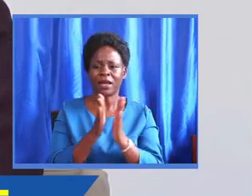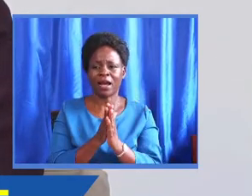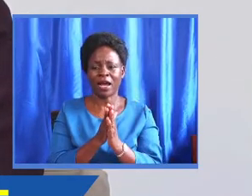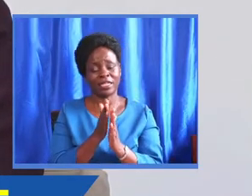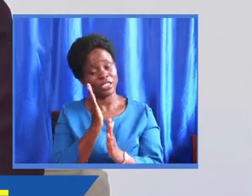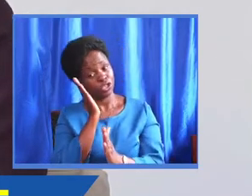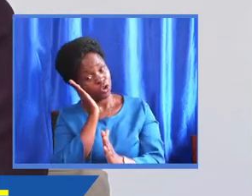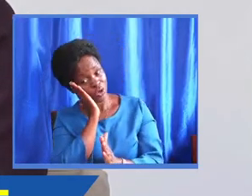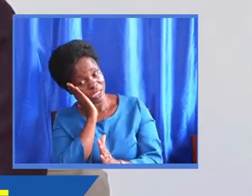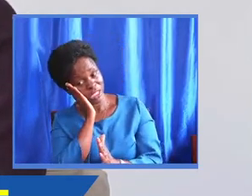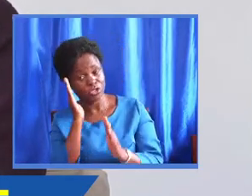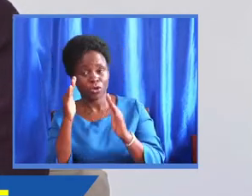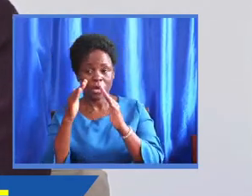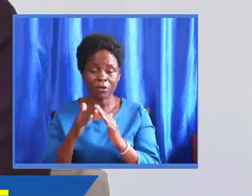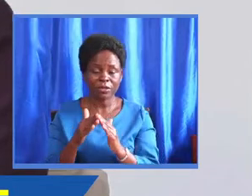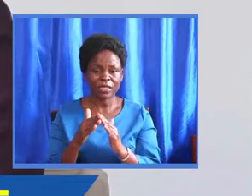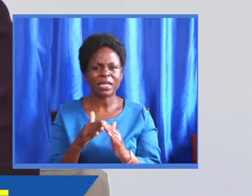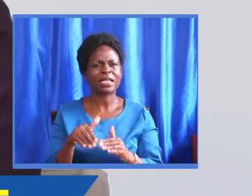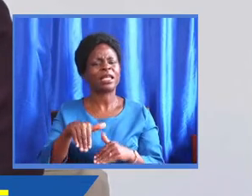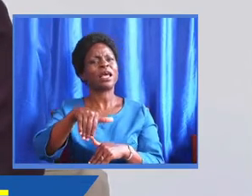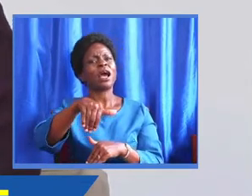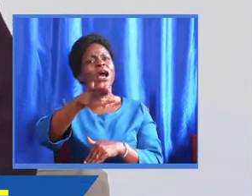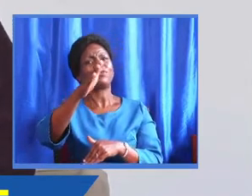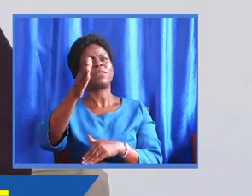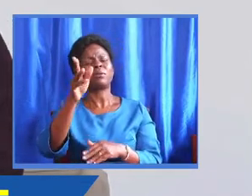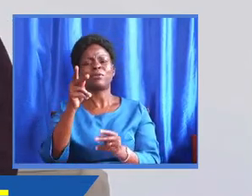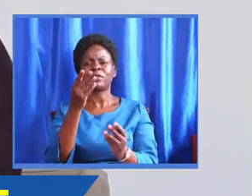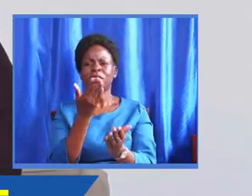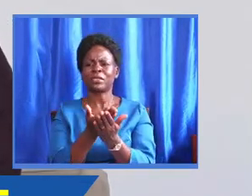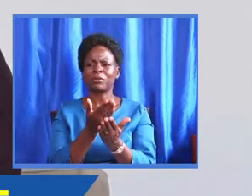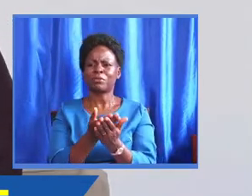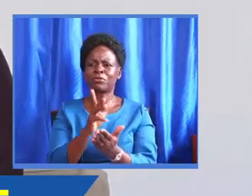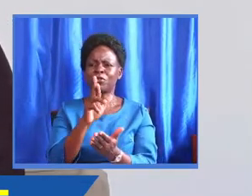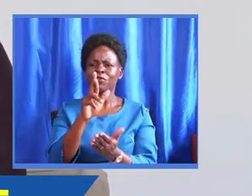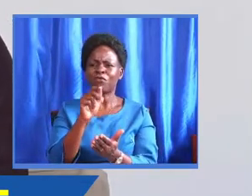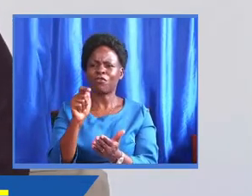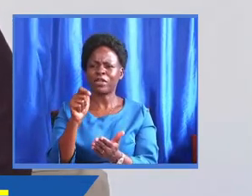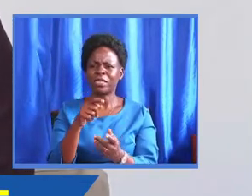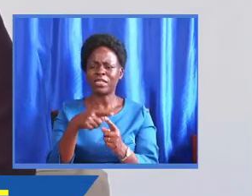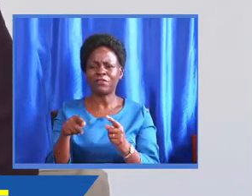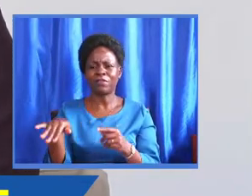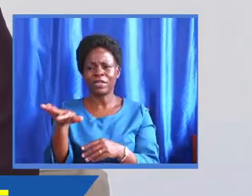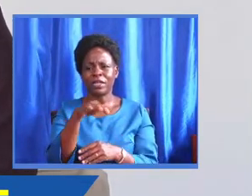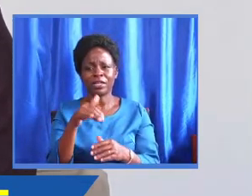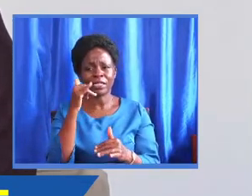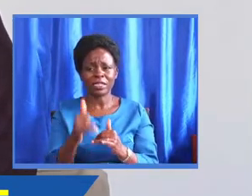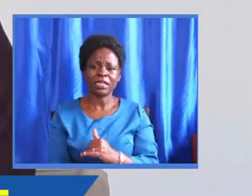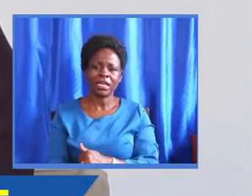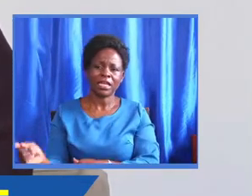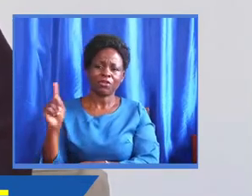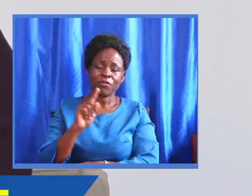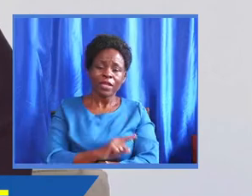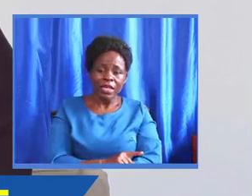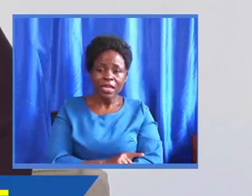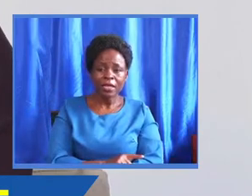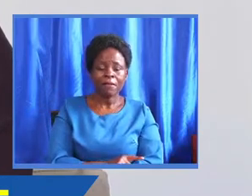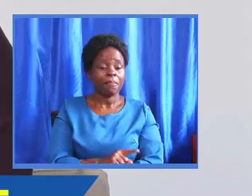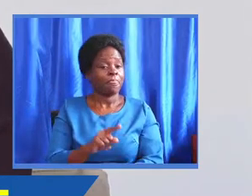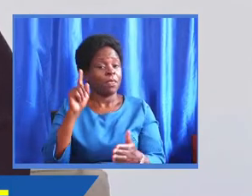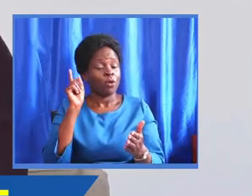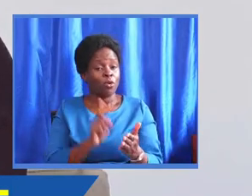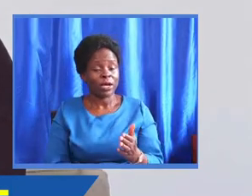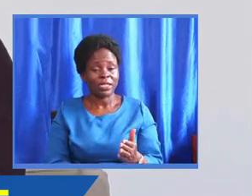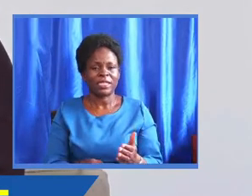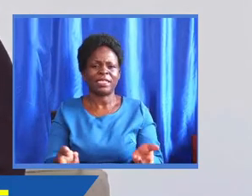under residential, and then out there, because there's a proposal of rates in the different areas. But at the end of the day, what